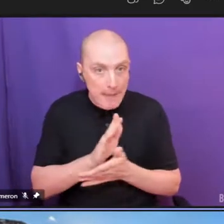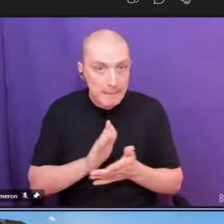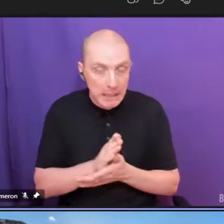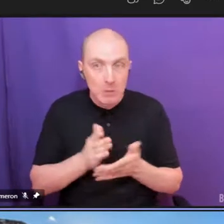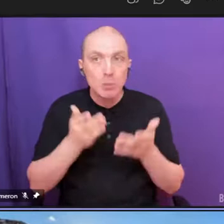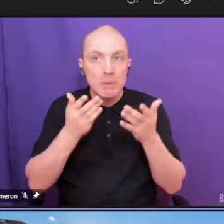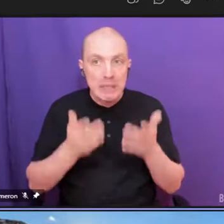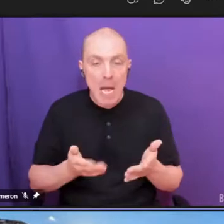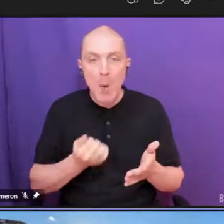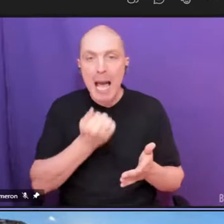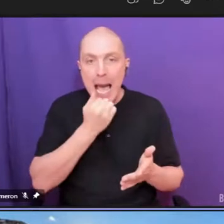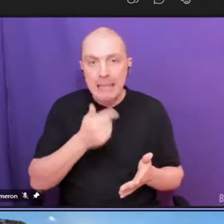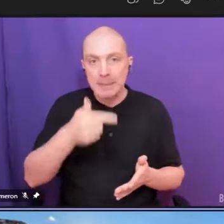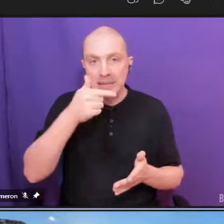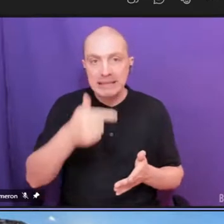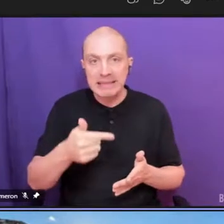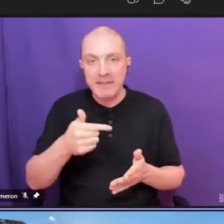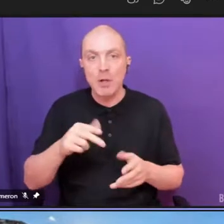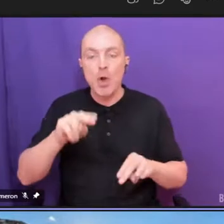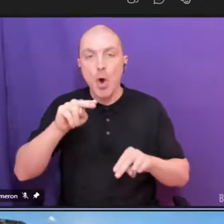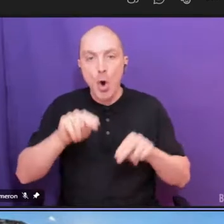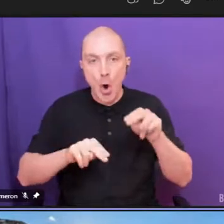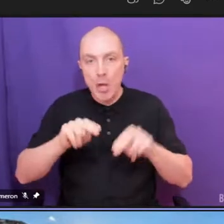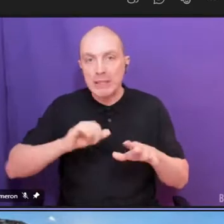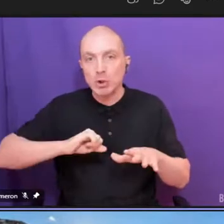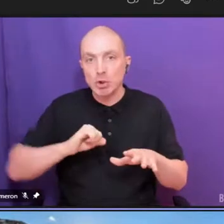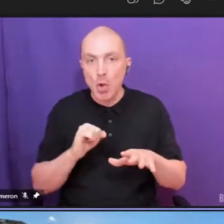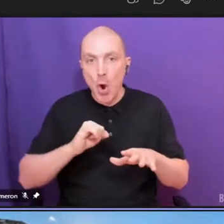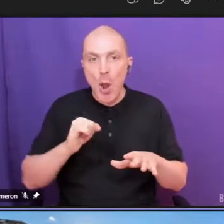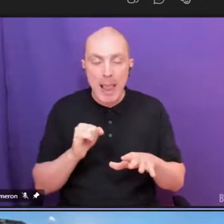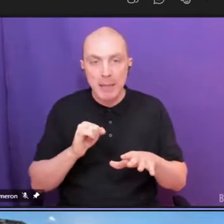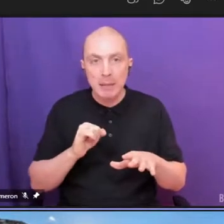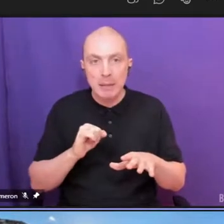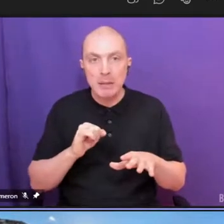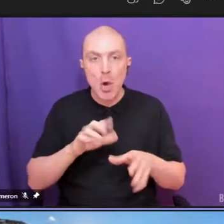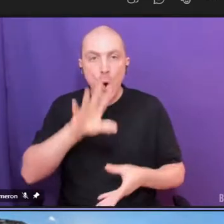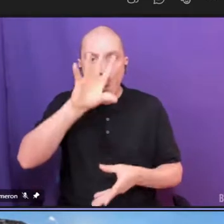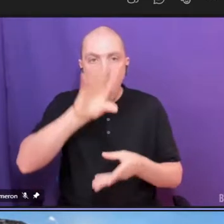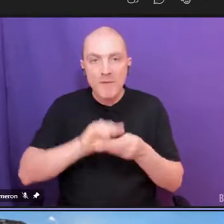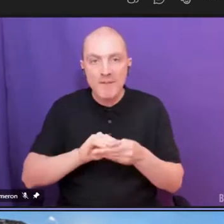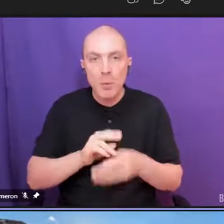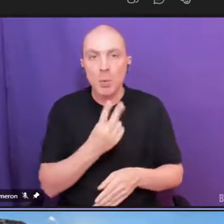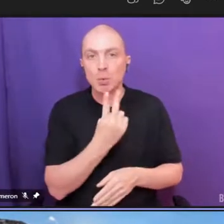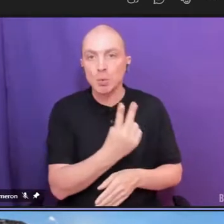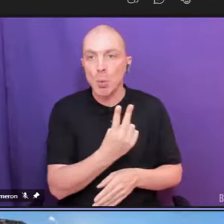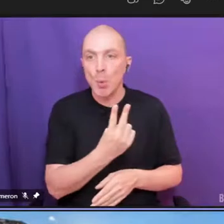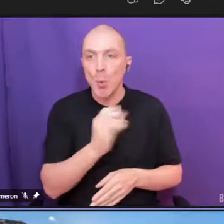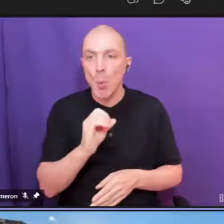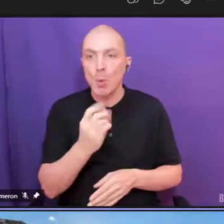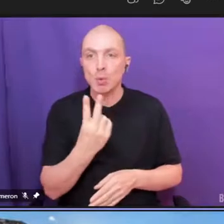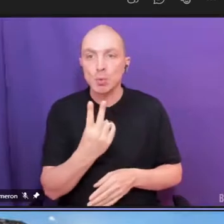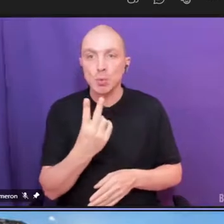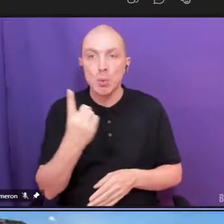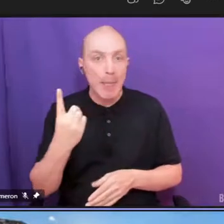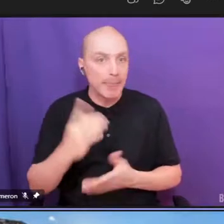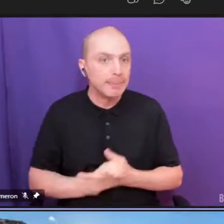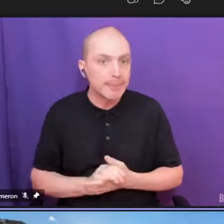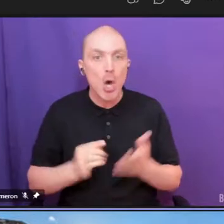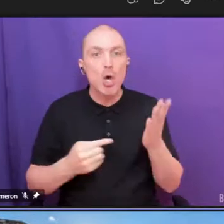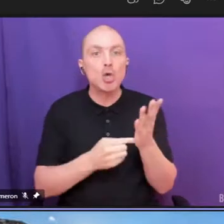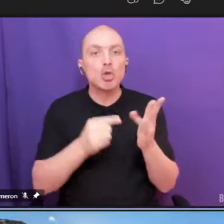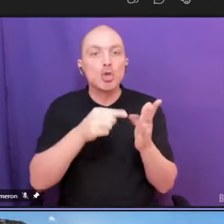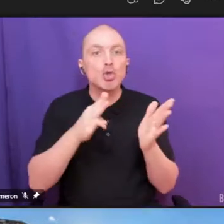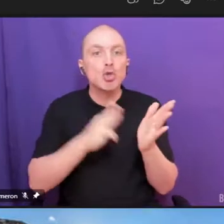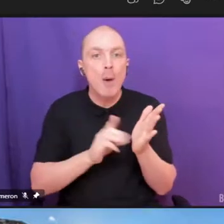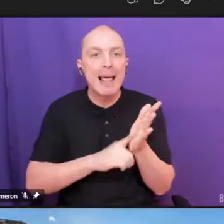Audit Scotland Local Government in Scotland Overview 2021. And we have Tom Little to talk to this. Thanks, Chair, and good